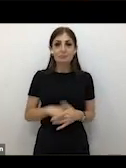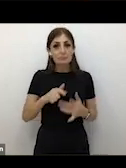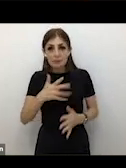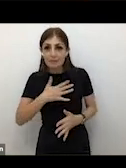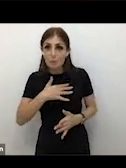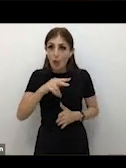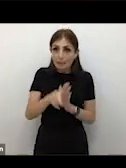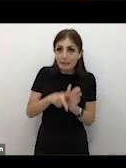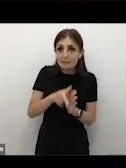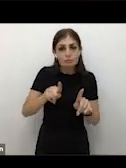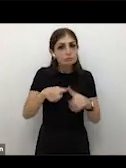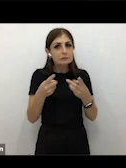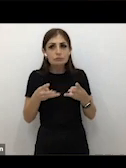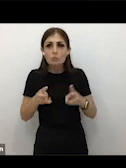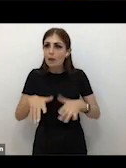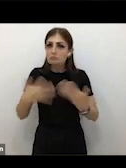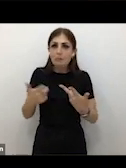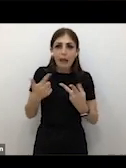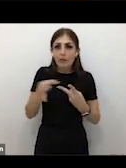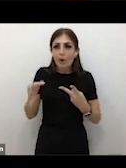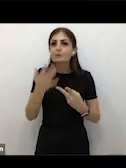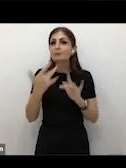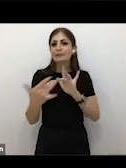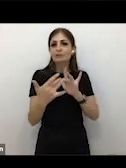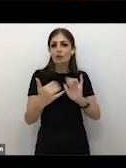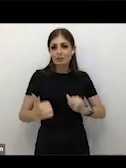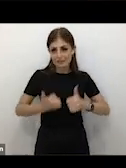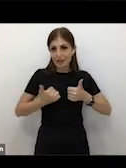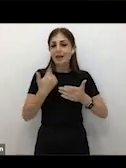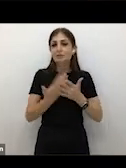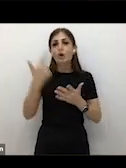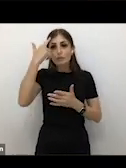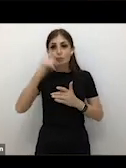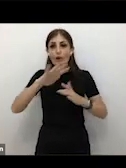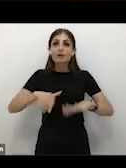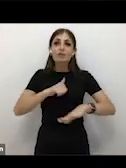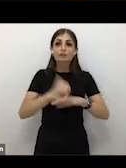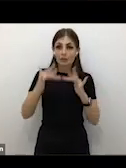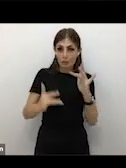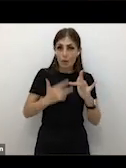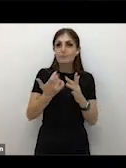like this video in another format, please contact us via the contact details on the Creative Australia website.